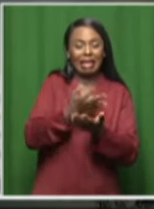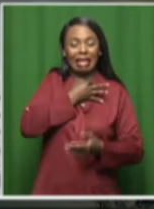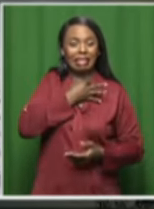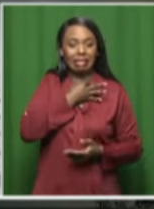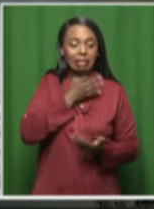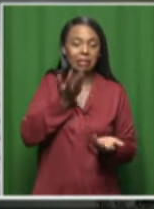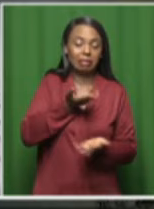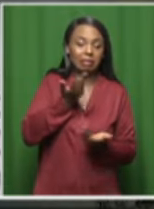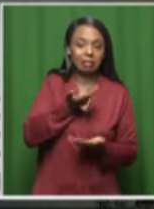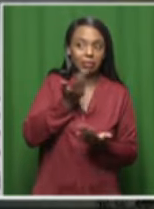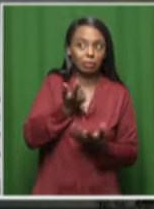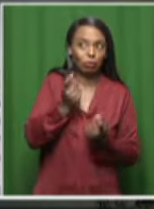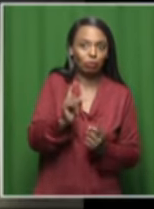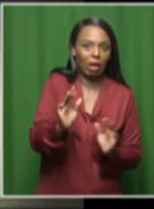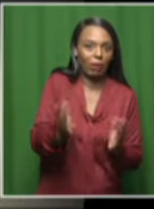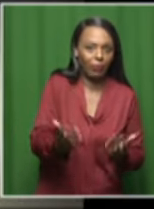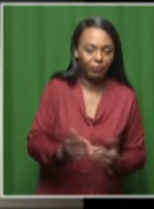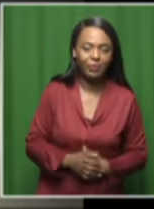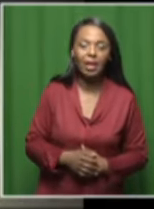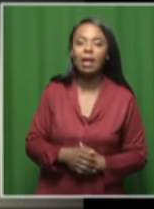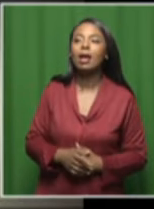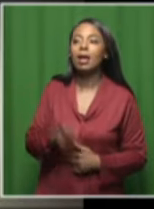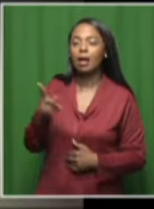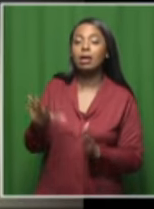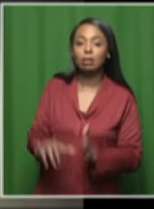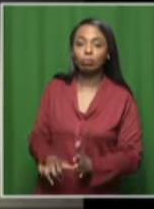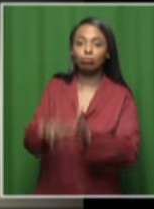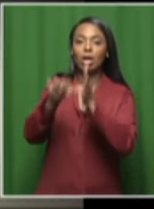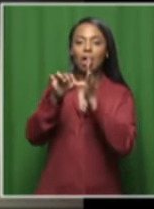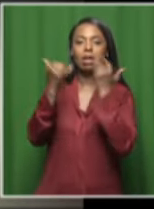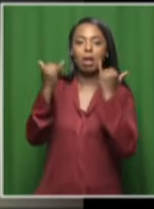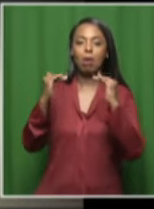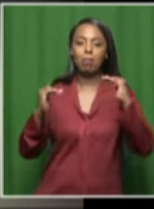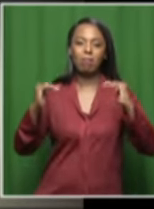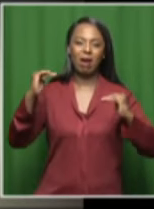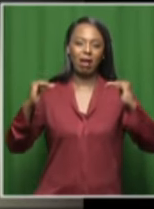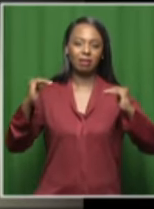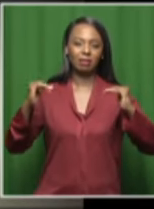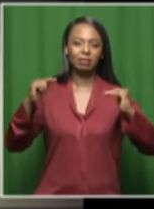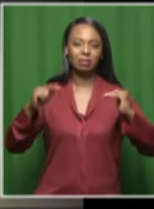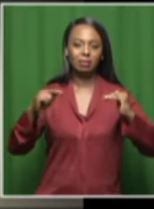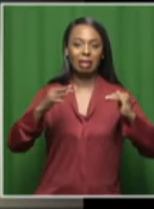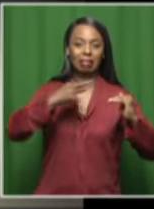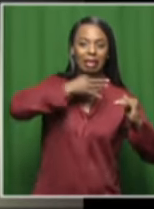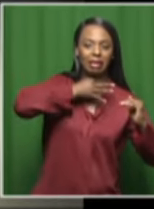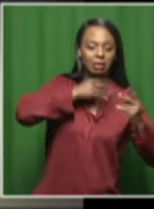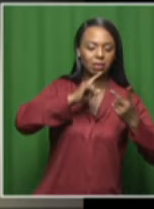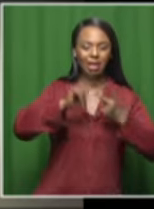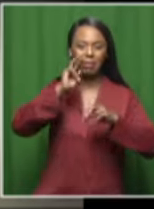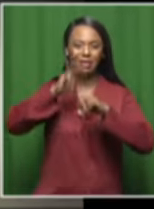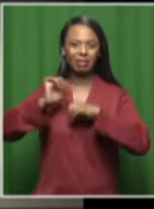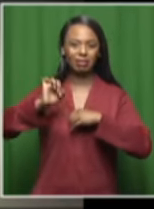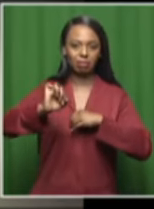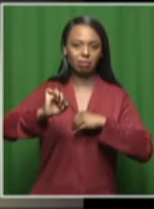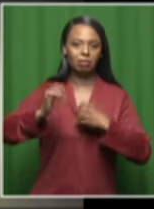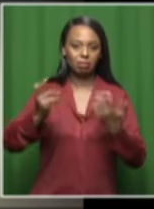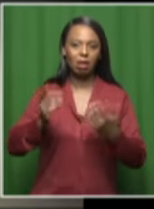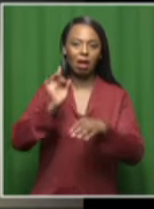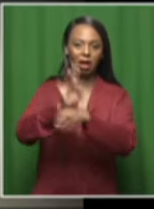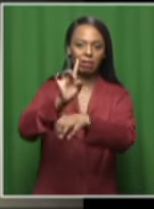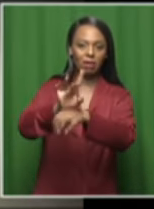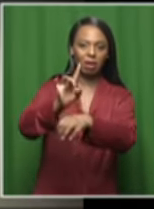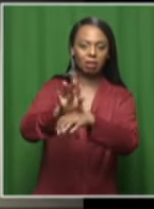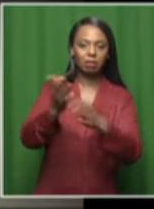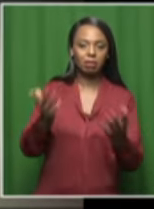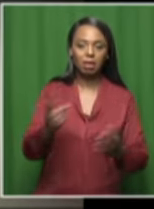Yeah. So, I mean, it's always important to try and balance, risks and needs. And I don't think it's wise to say to